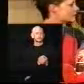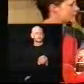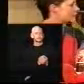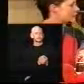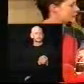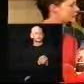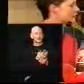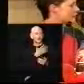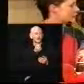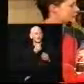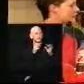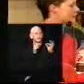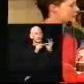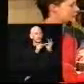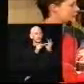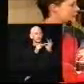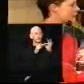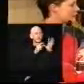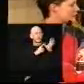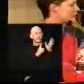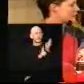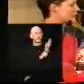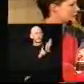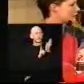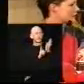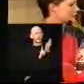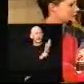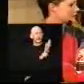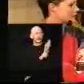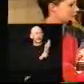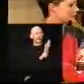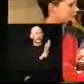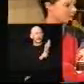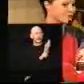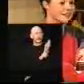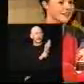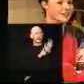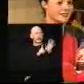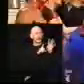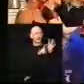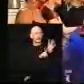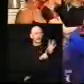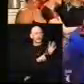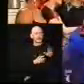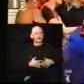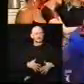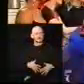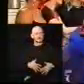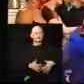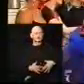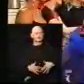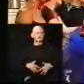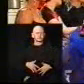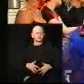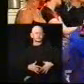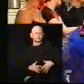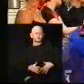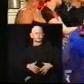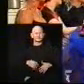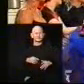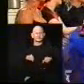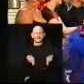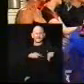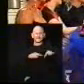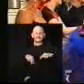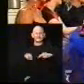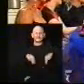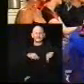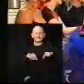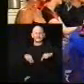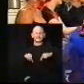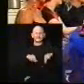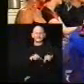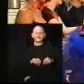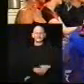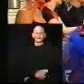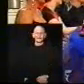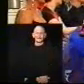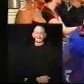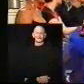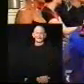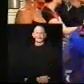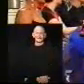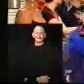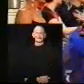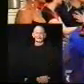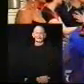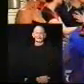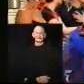So it starts off with some ballet dancers And then What's a boy ballet dancer? Girl The boy one, Shiva Have you seen a boy ballet dancer? Shiva, his name is